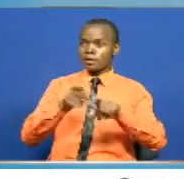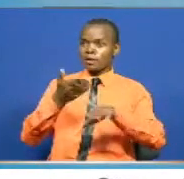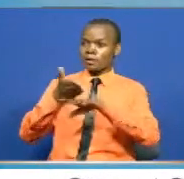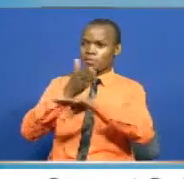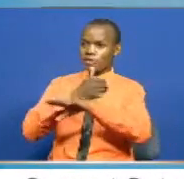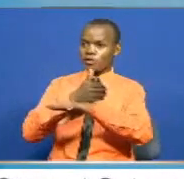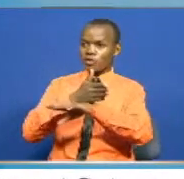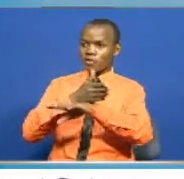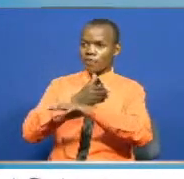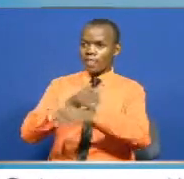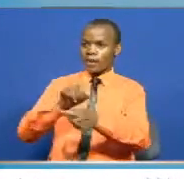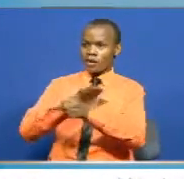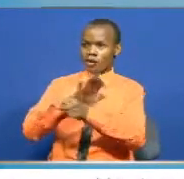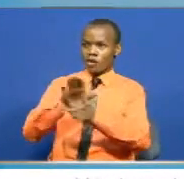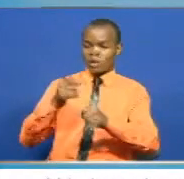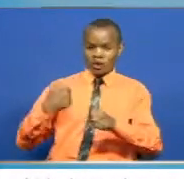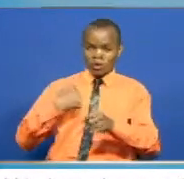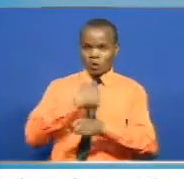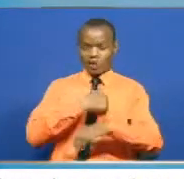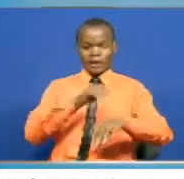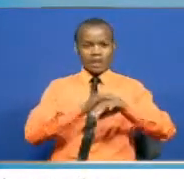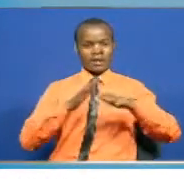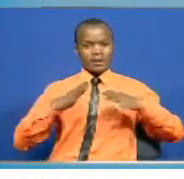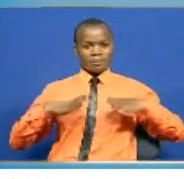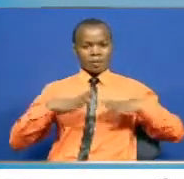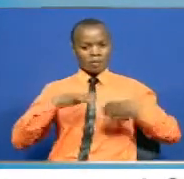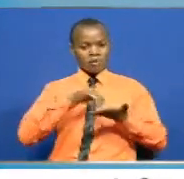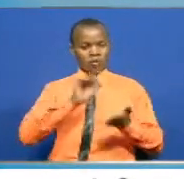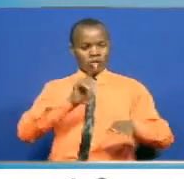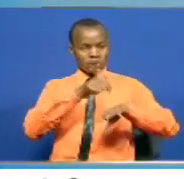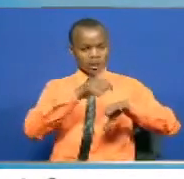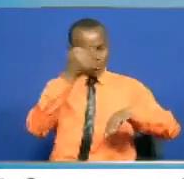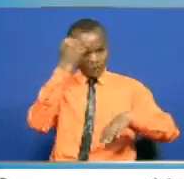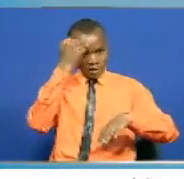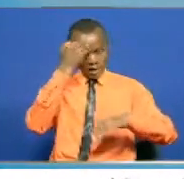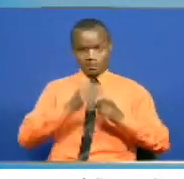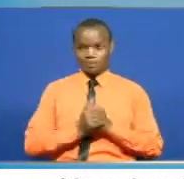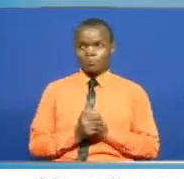Before the COVID, we were getting more fans in the stadium.